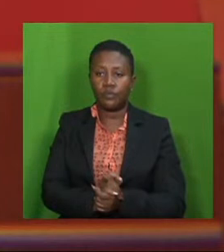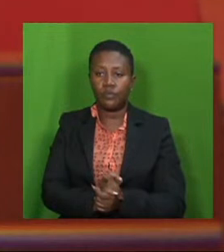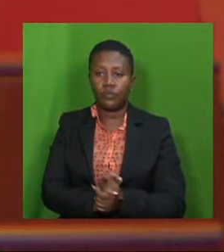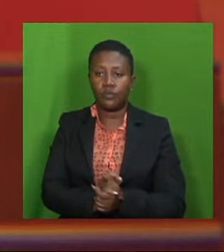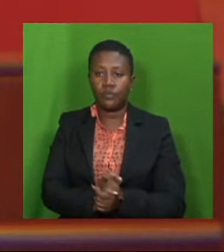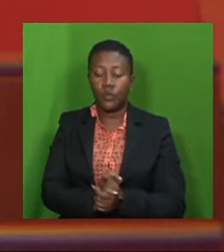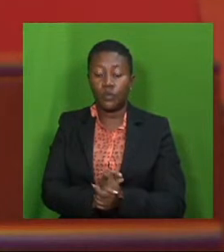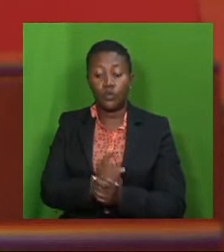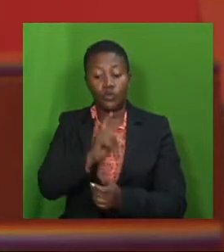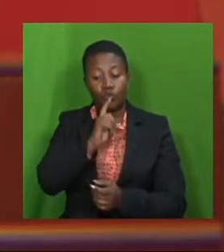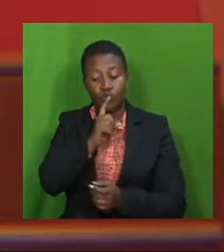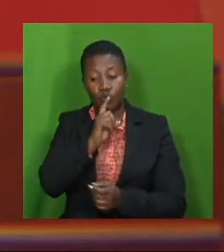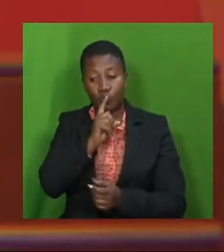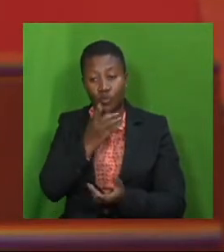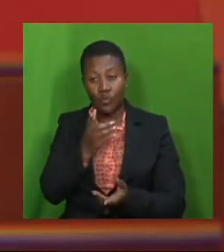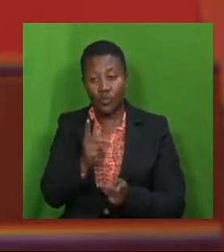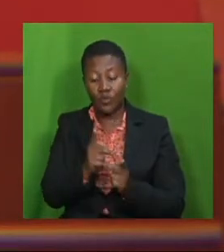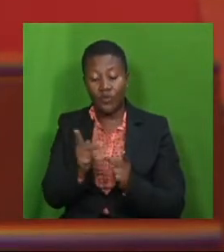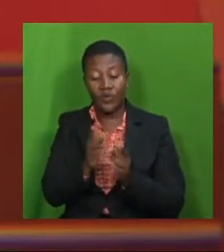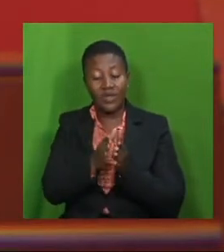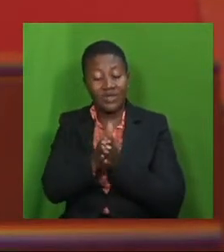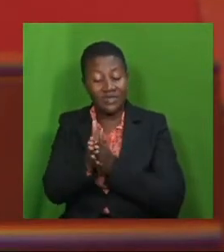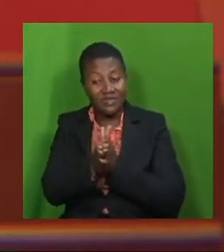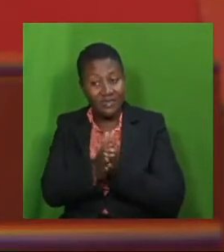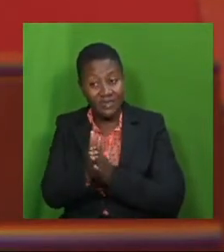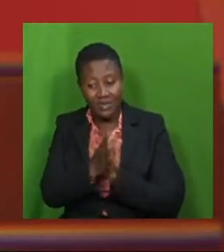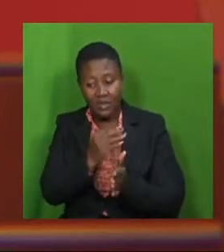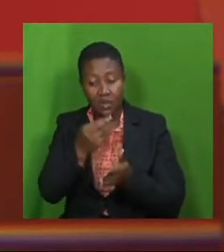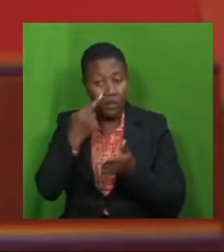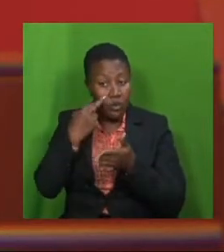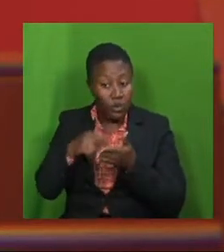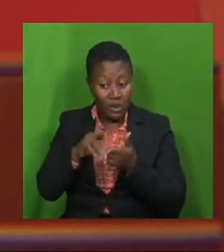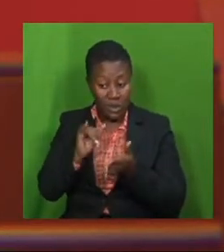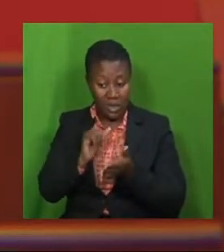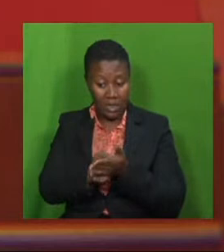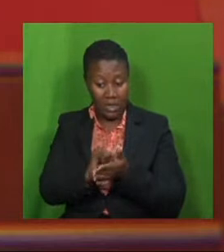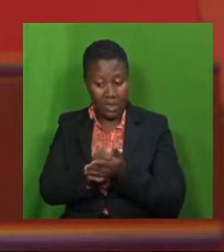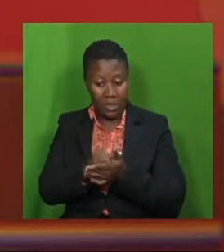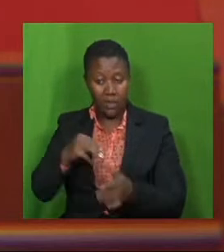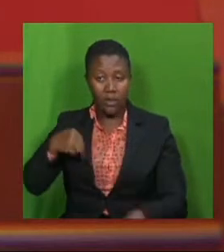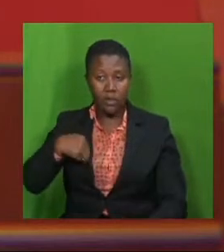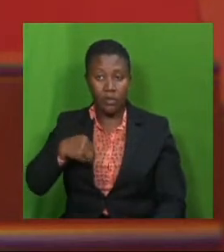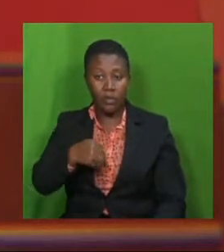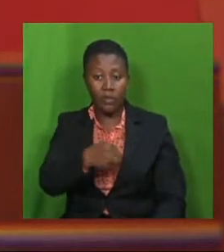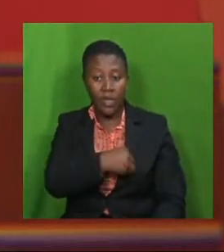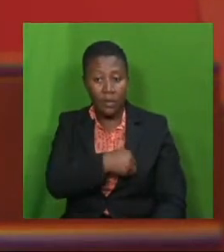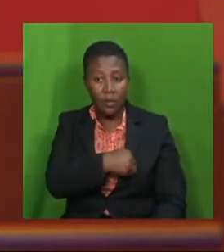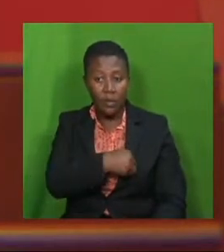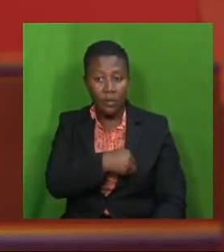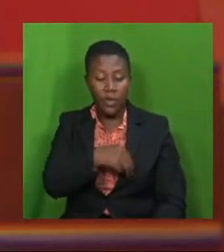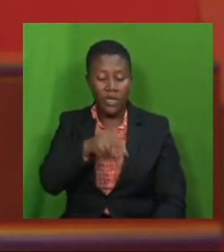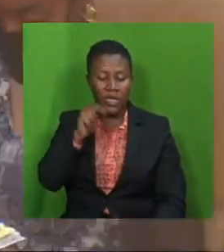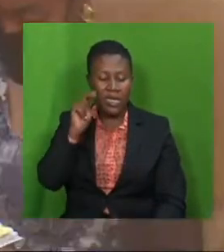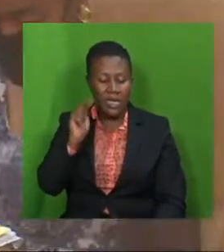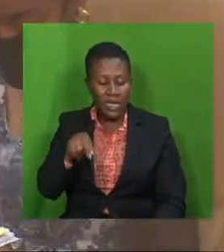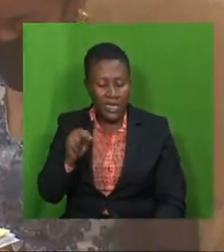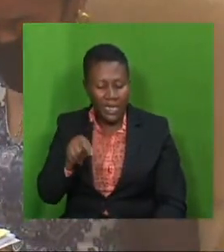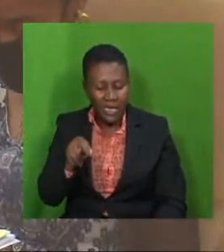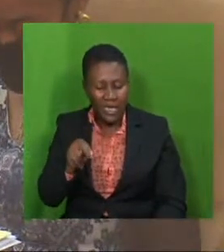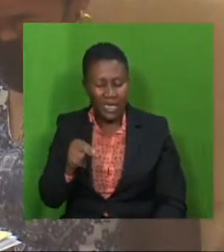interesting and revealed that members need to take their attendance to